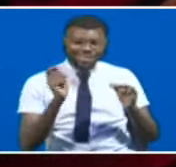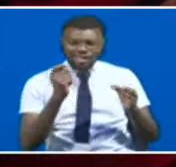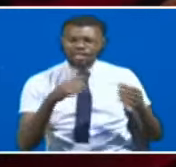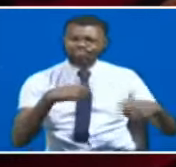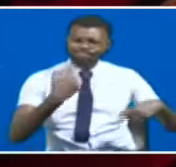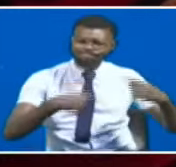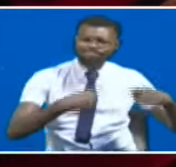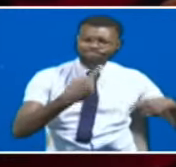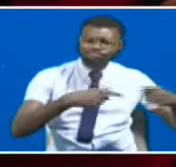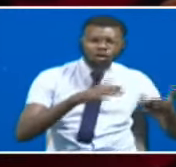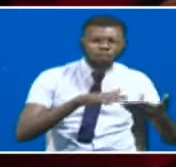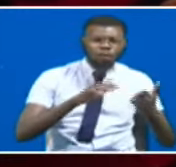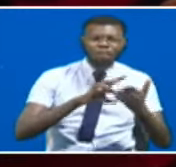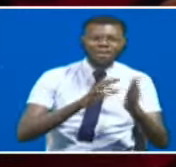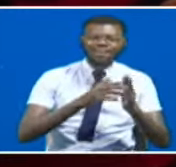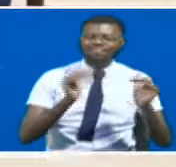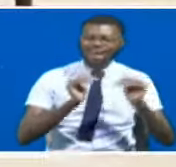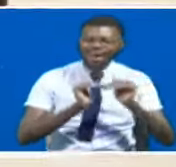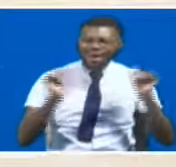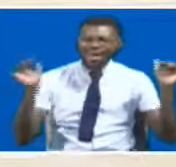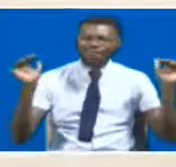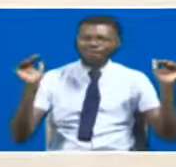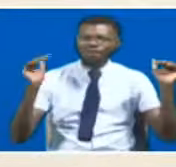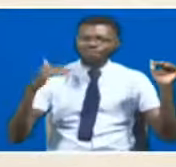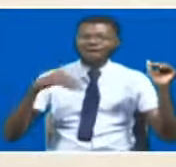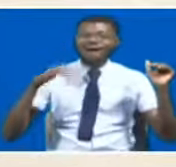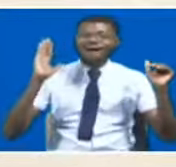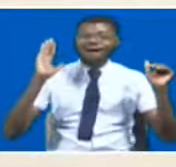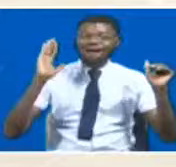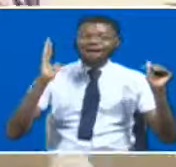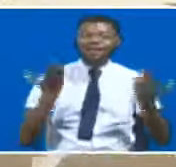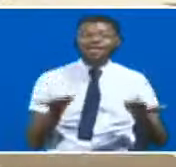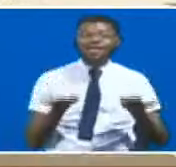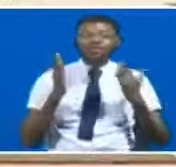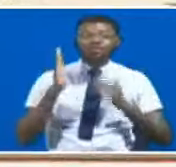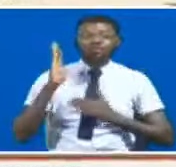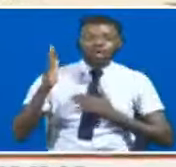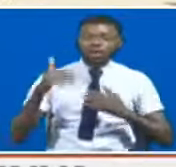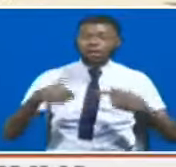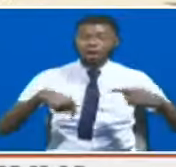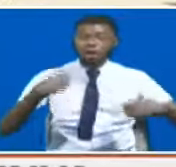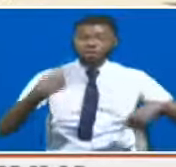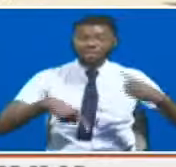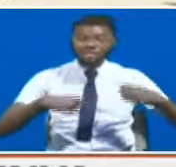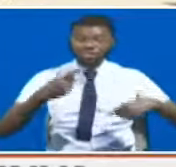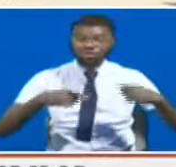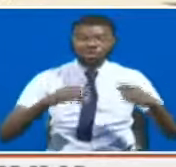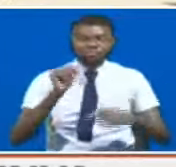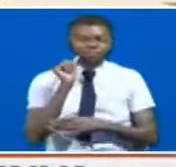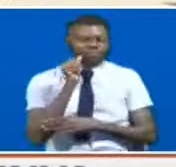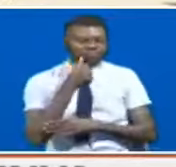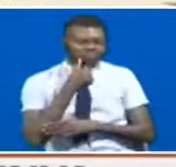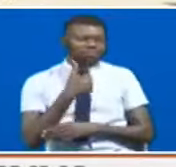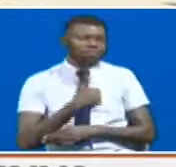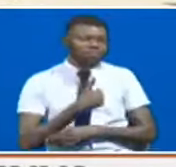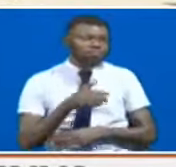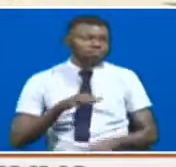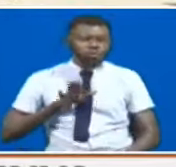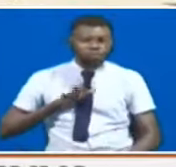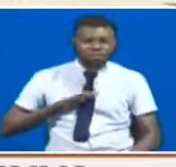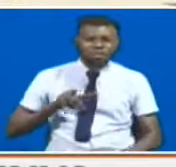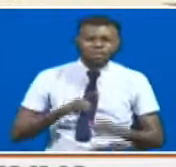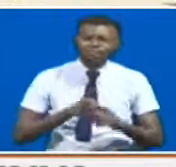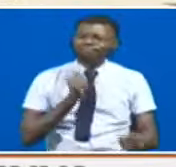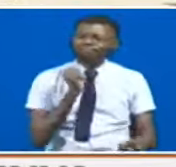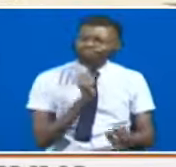to compete even on high levels. Well, it's because of the great competition. I would say that women are working